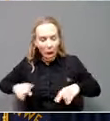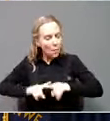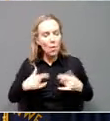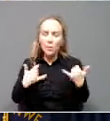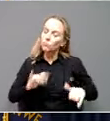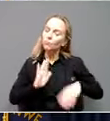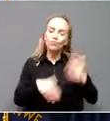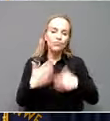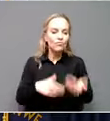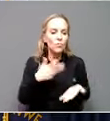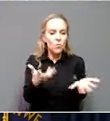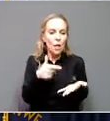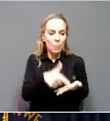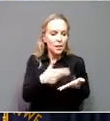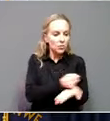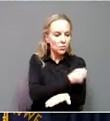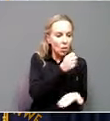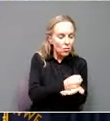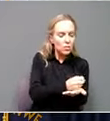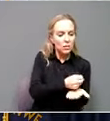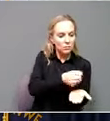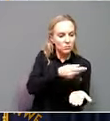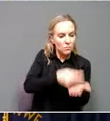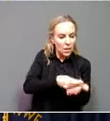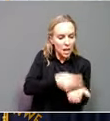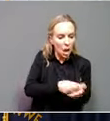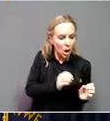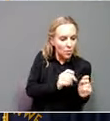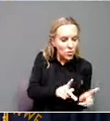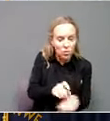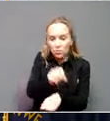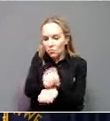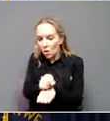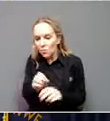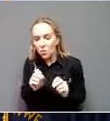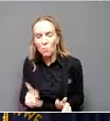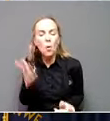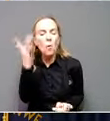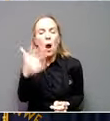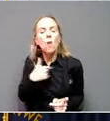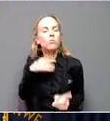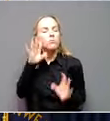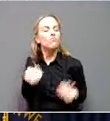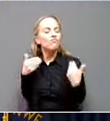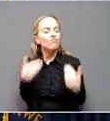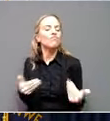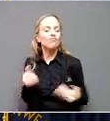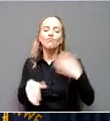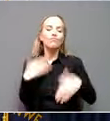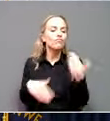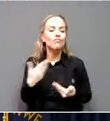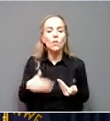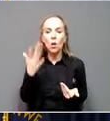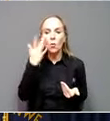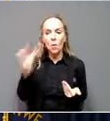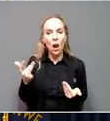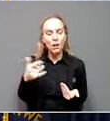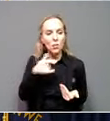scholarship opportunities are. But the reason that we're moving with such speed is we can't let one more class go